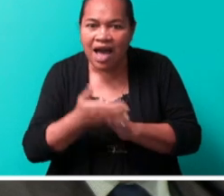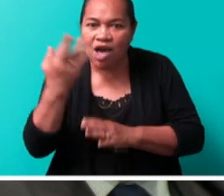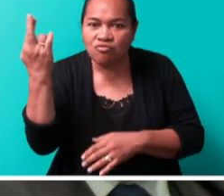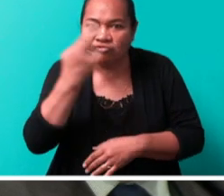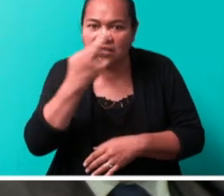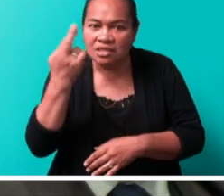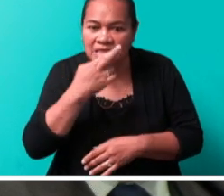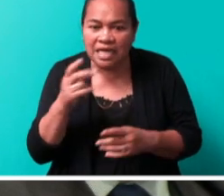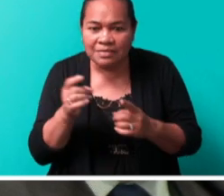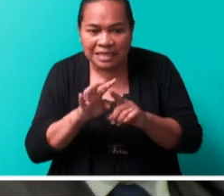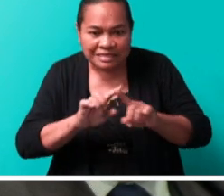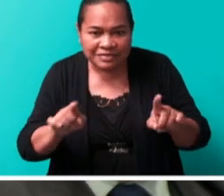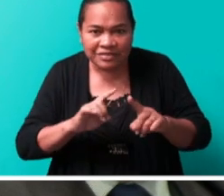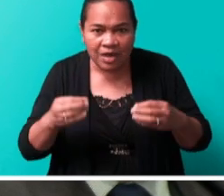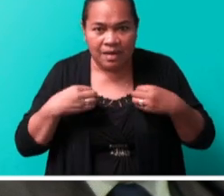of businesses.